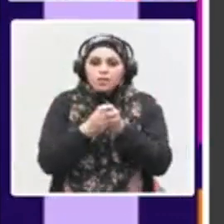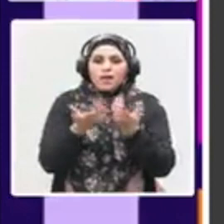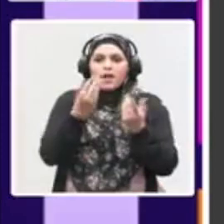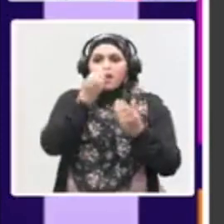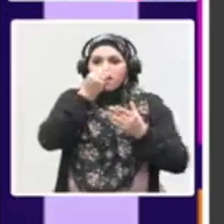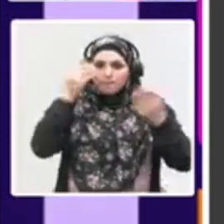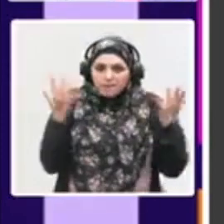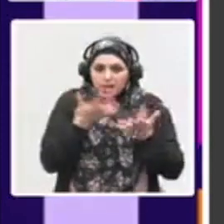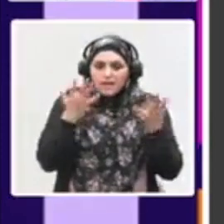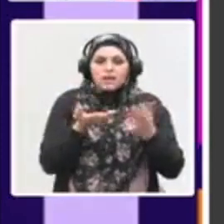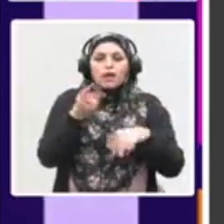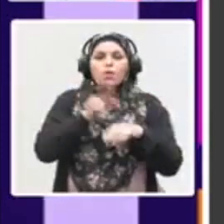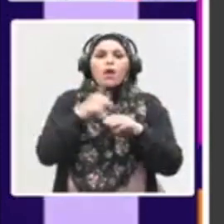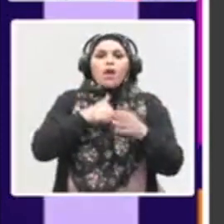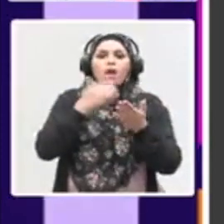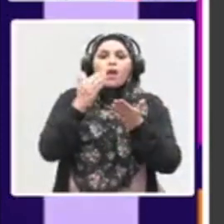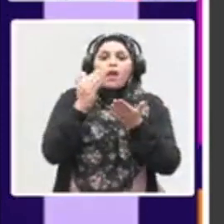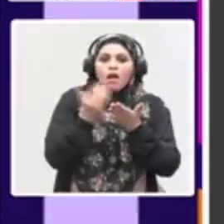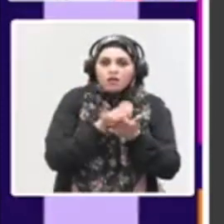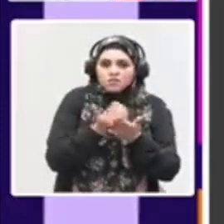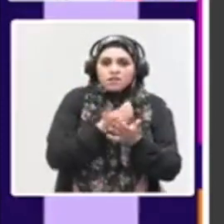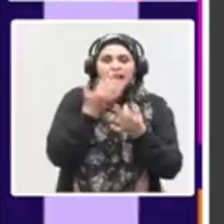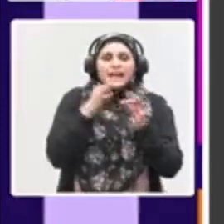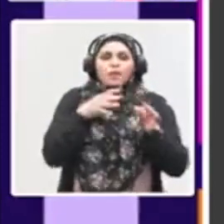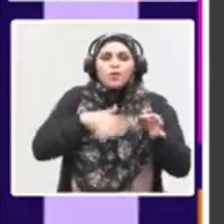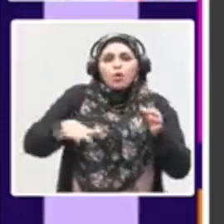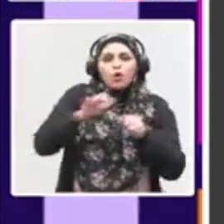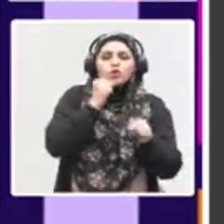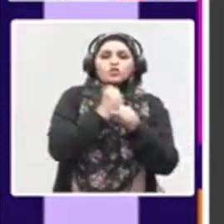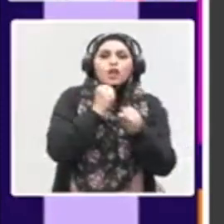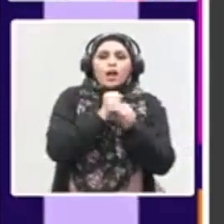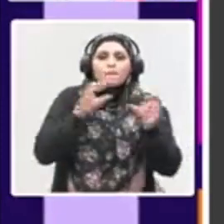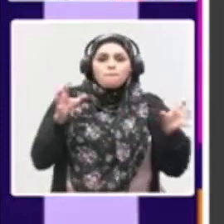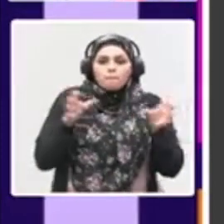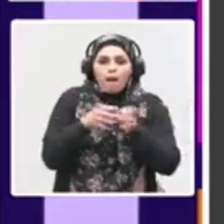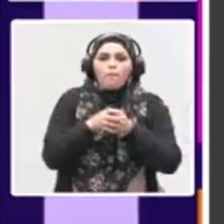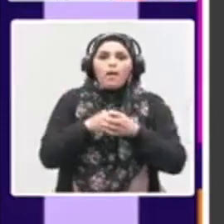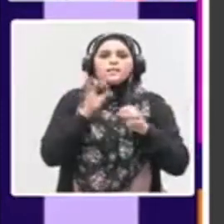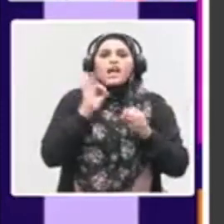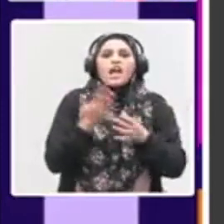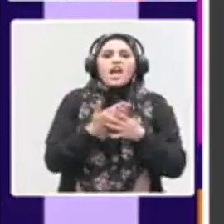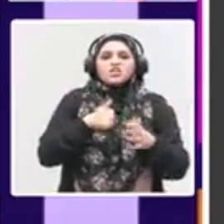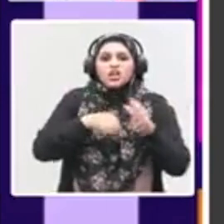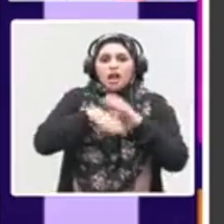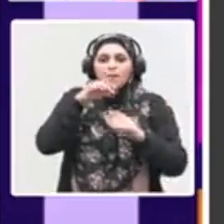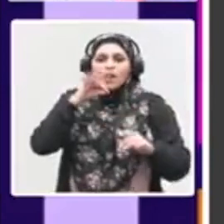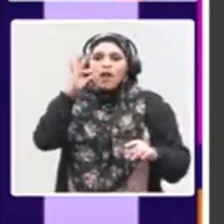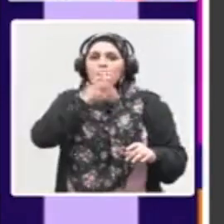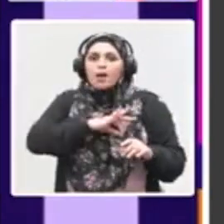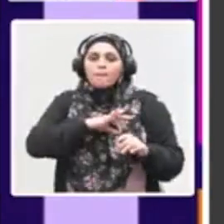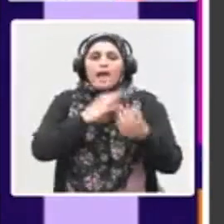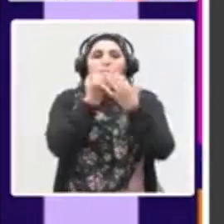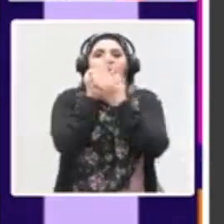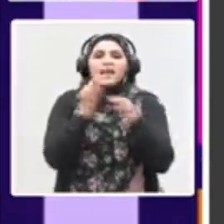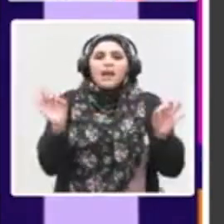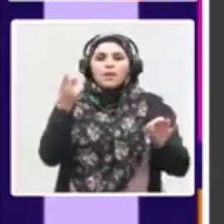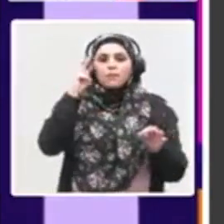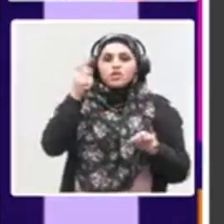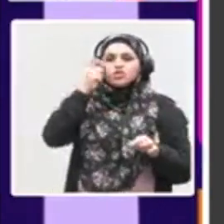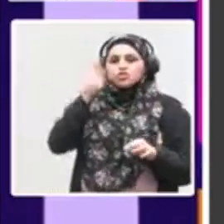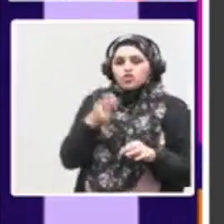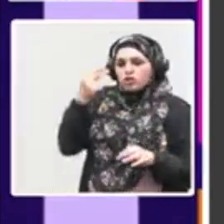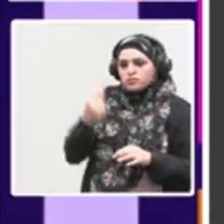investors. What we do is we connect those investors to companies that meet that definition, that are doing good in the